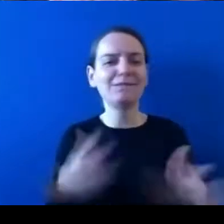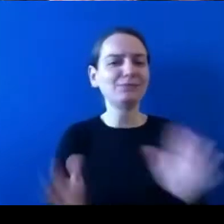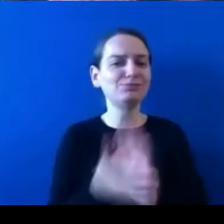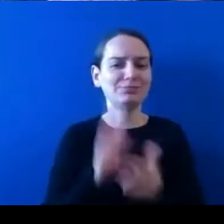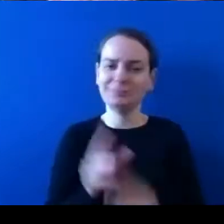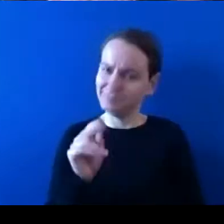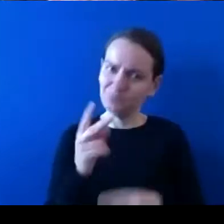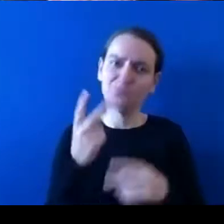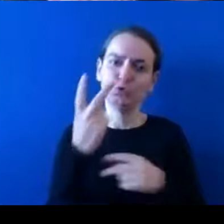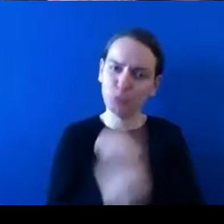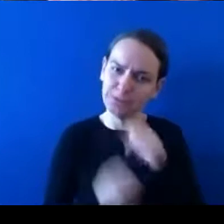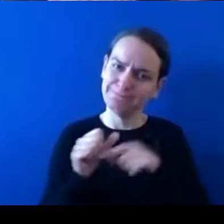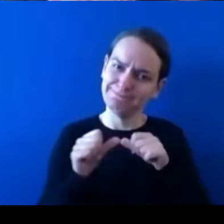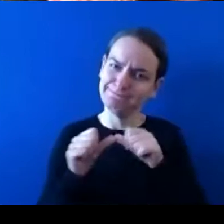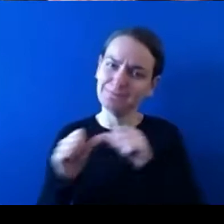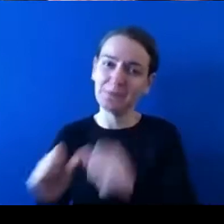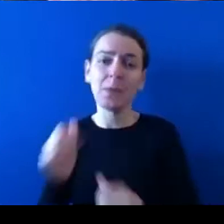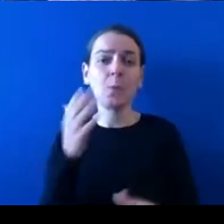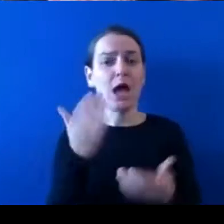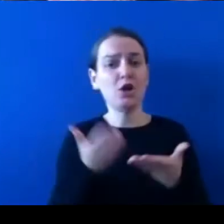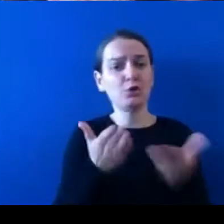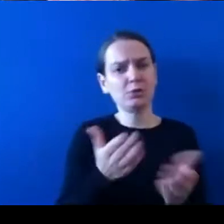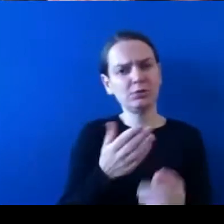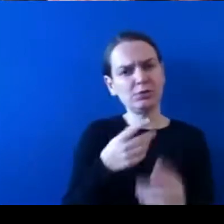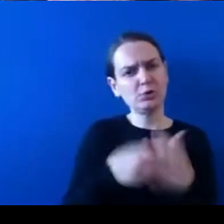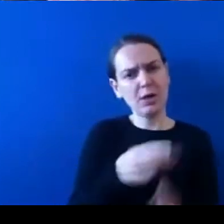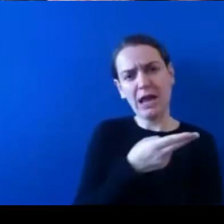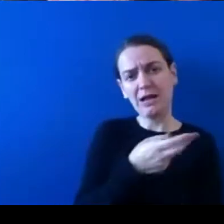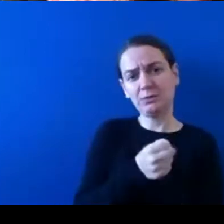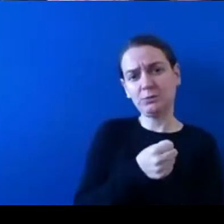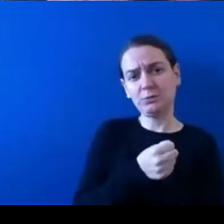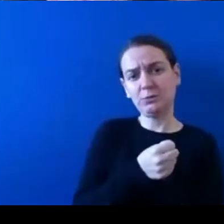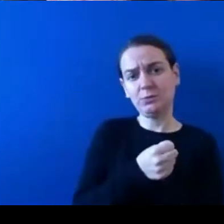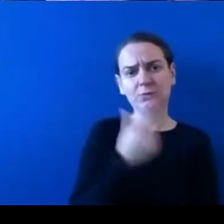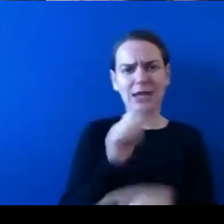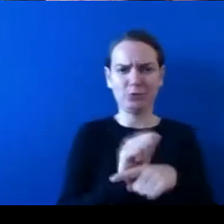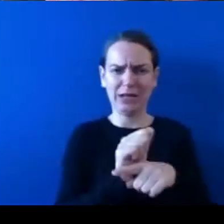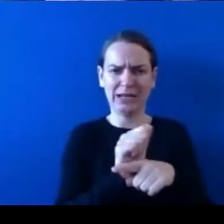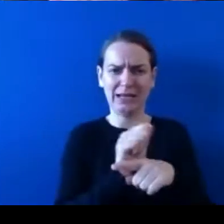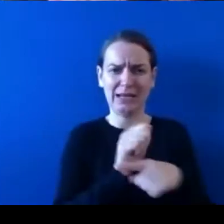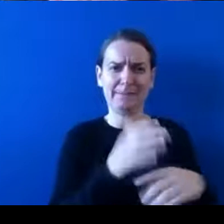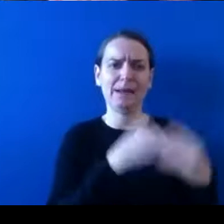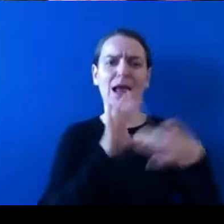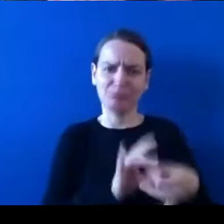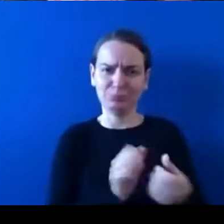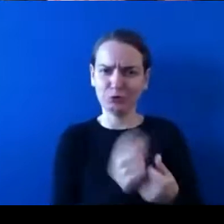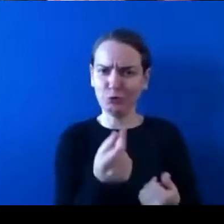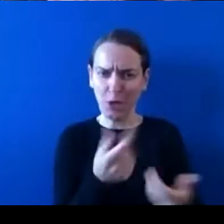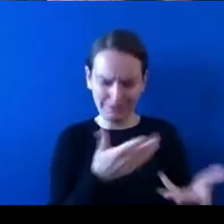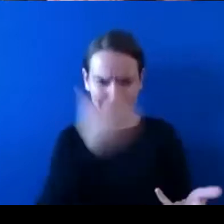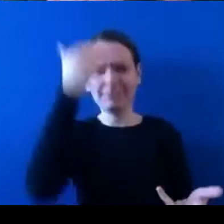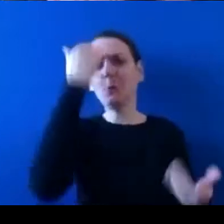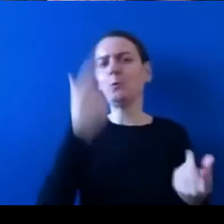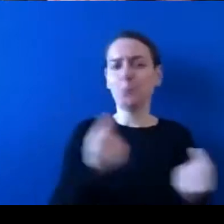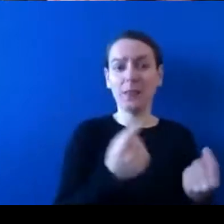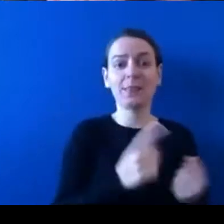know that you're in a familiar environment and be able to direct the dog and learn how the dog works and takes your commands,